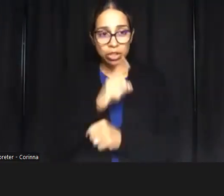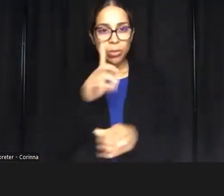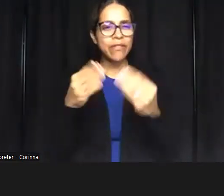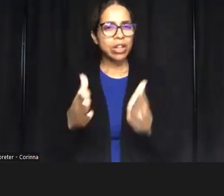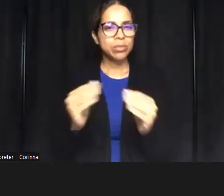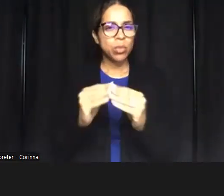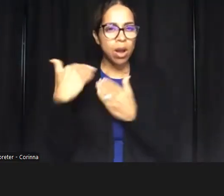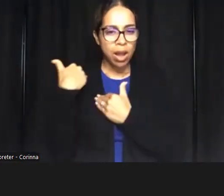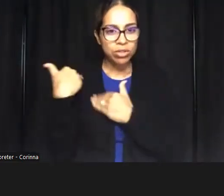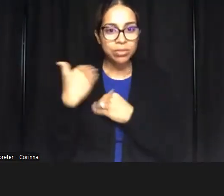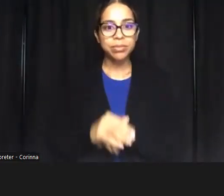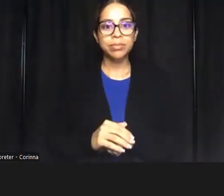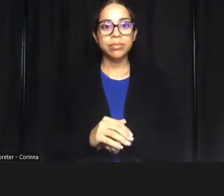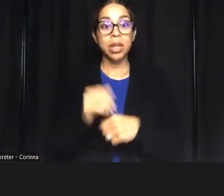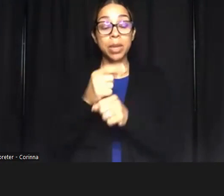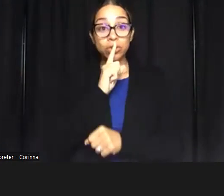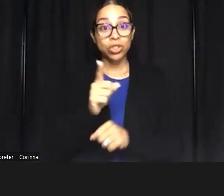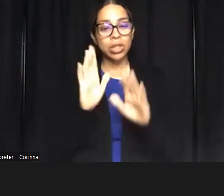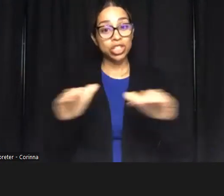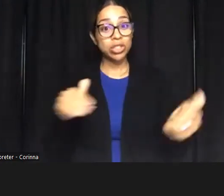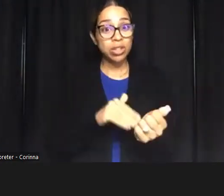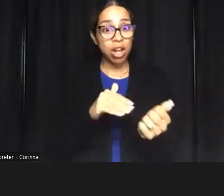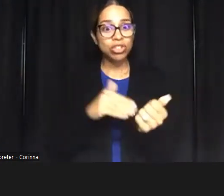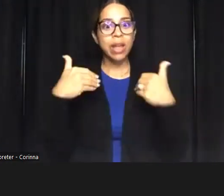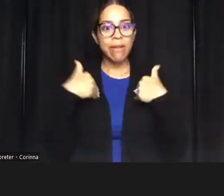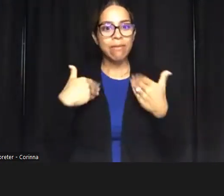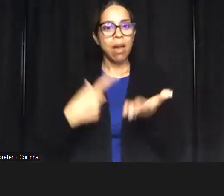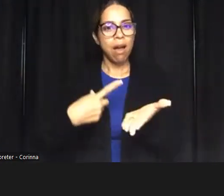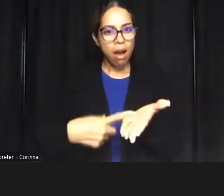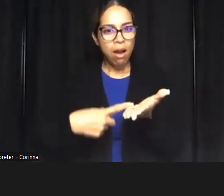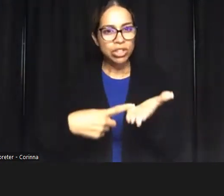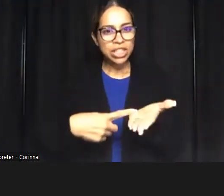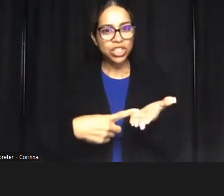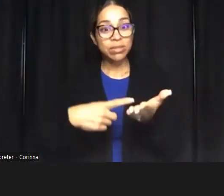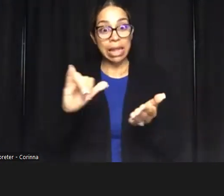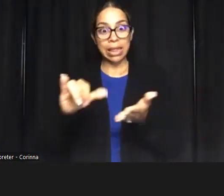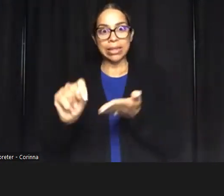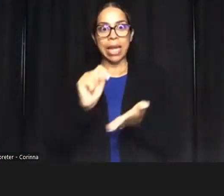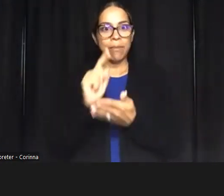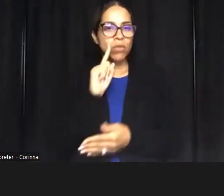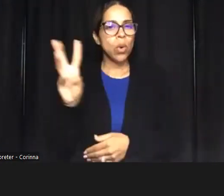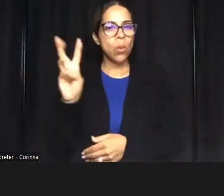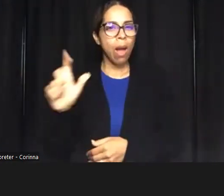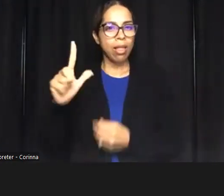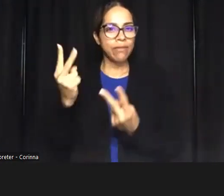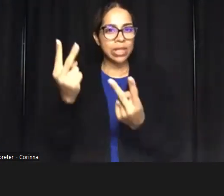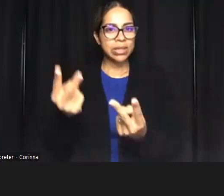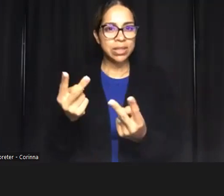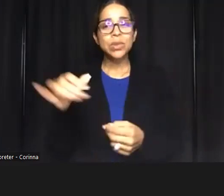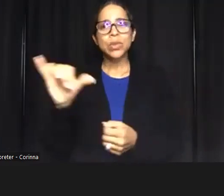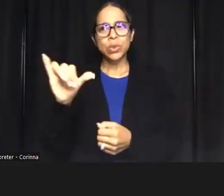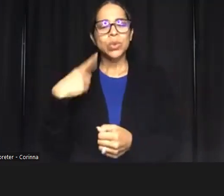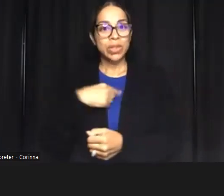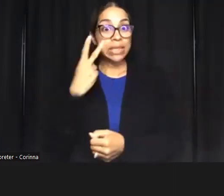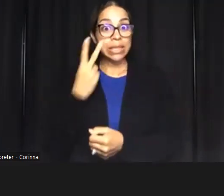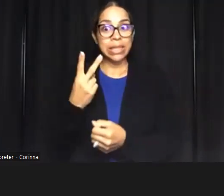that pediatricians are having conversations at time of well visit. So one of the things I think we've seen in the data too related to well visits and vaccines